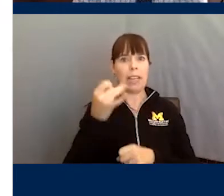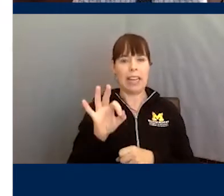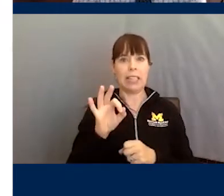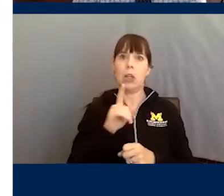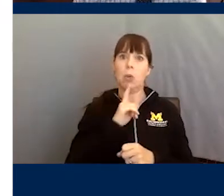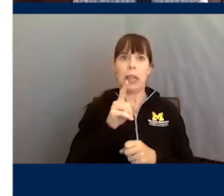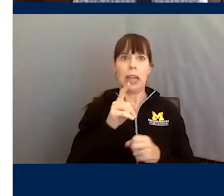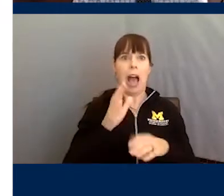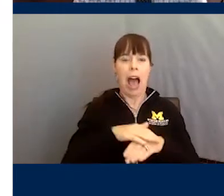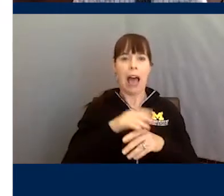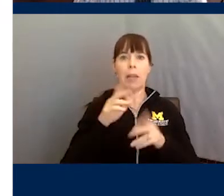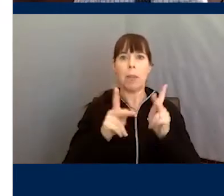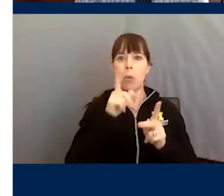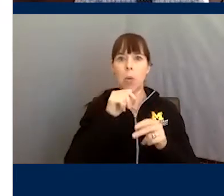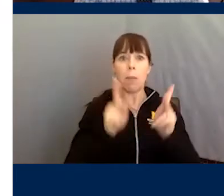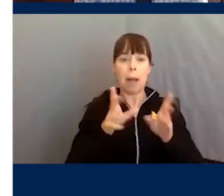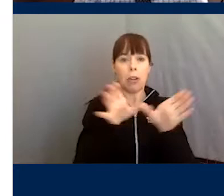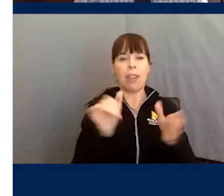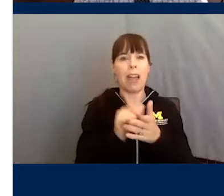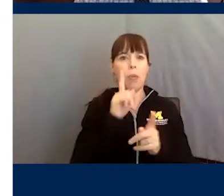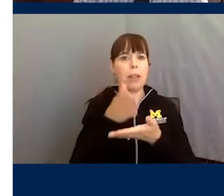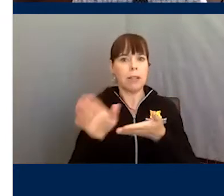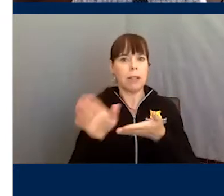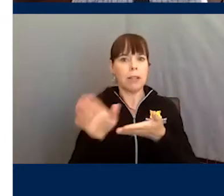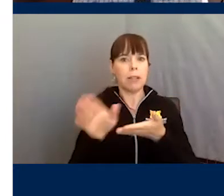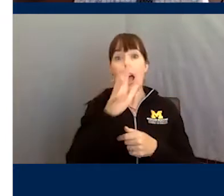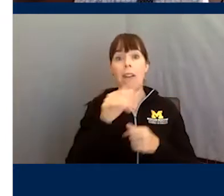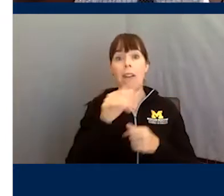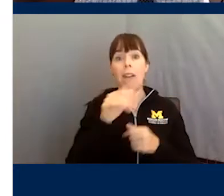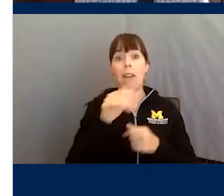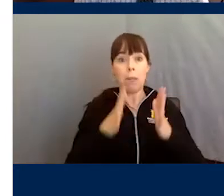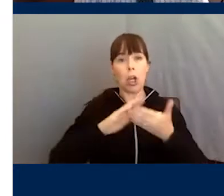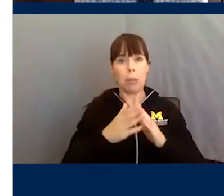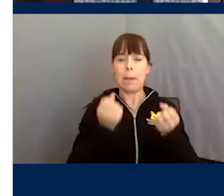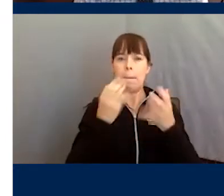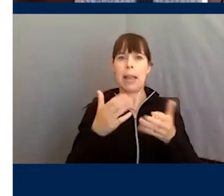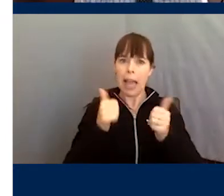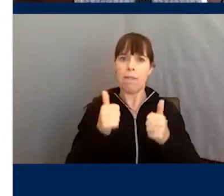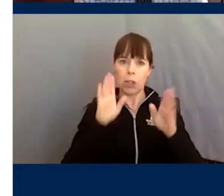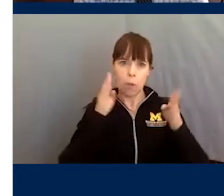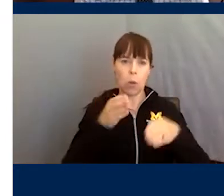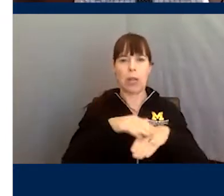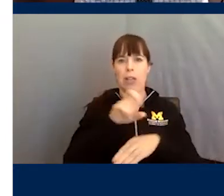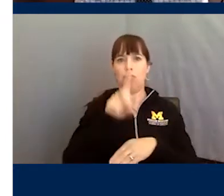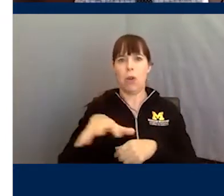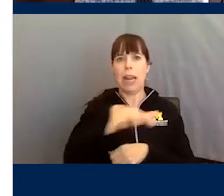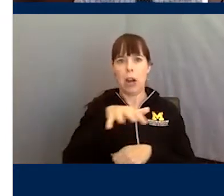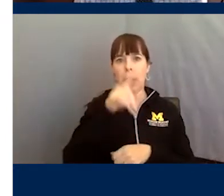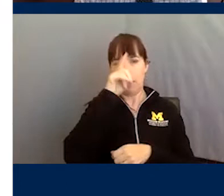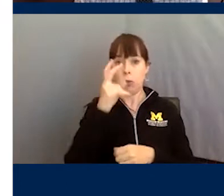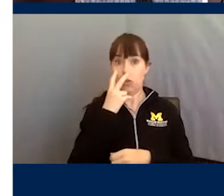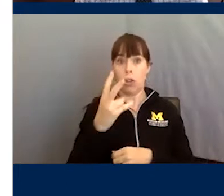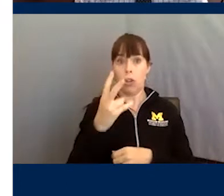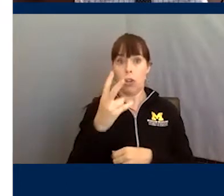on marginalized populations, the African American community. And a lot of the efforts were focused in Detroit because, as you saw